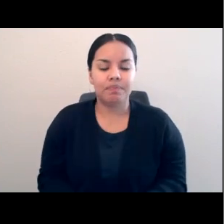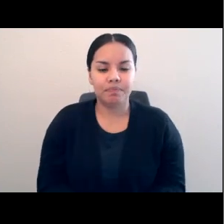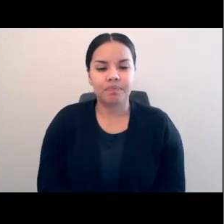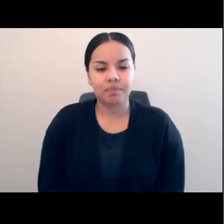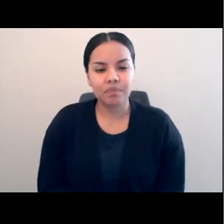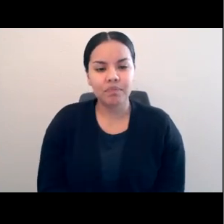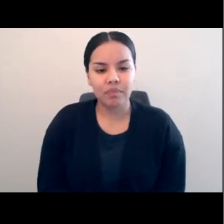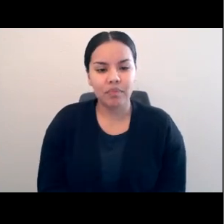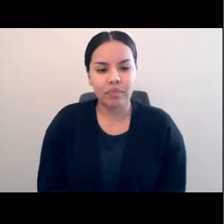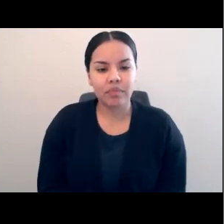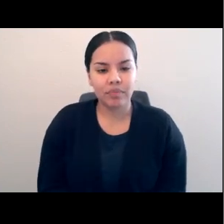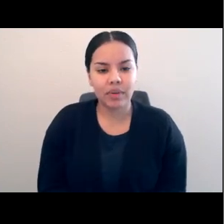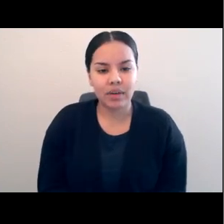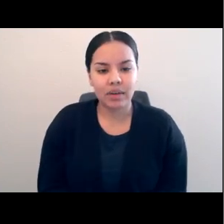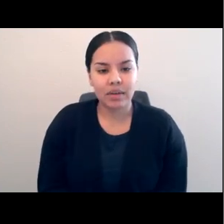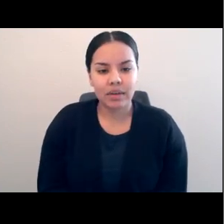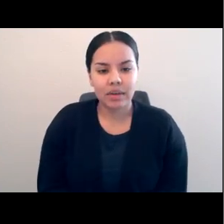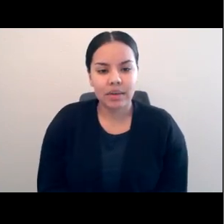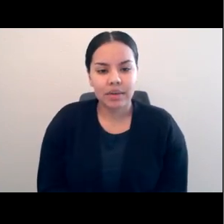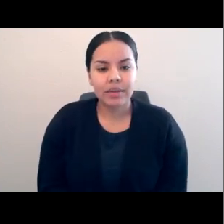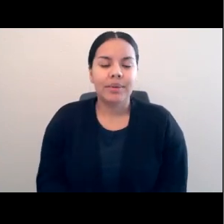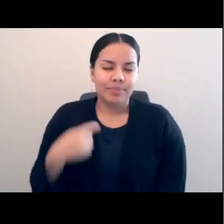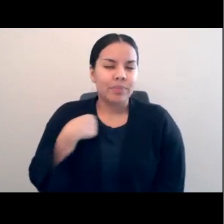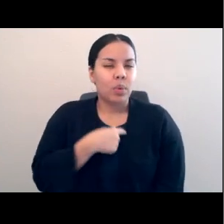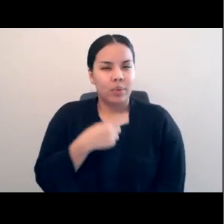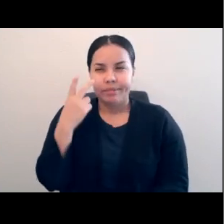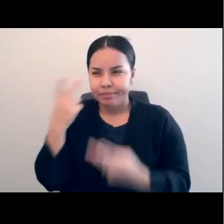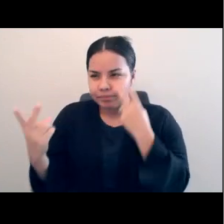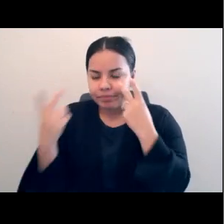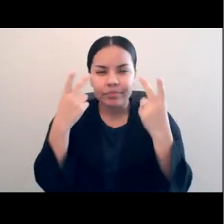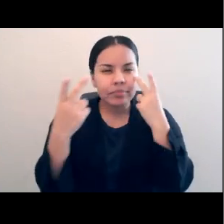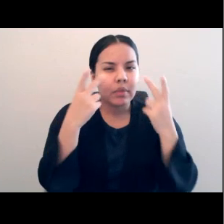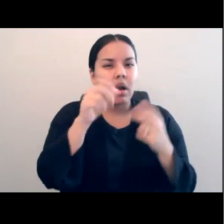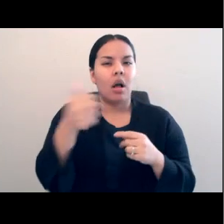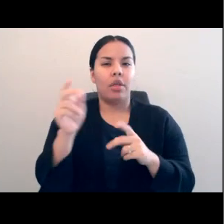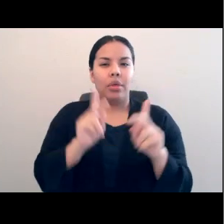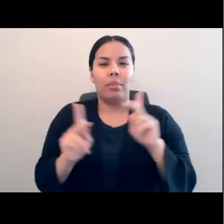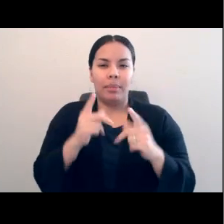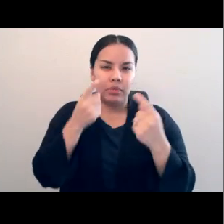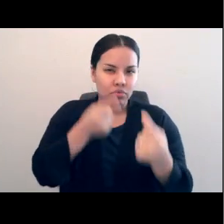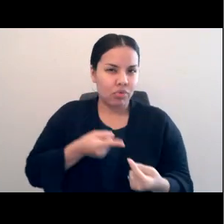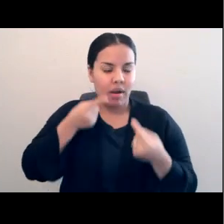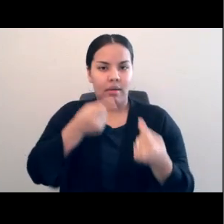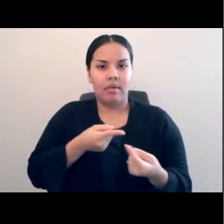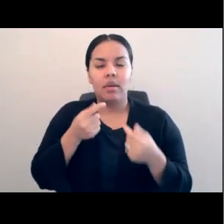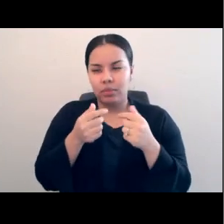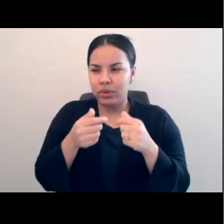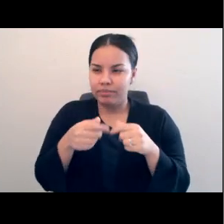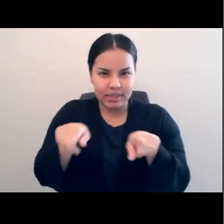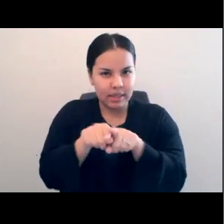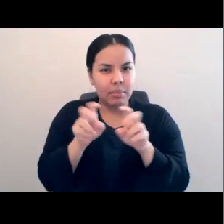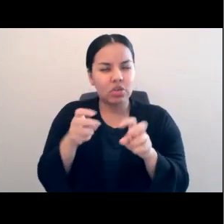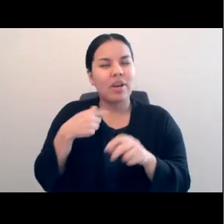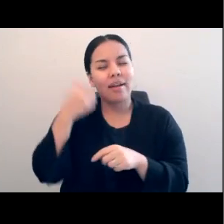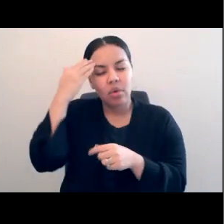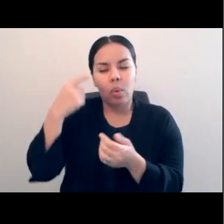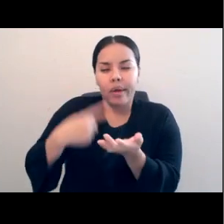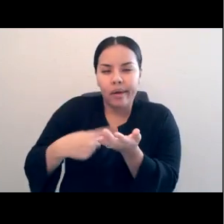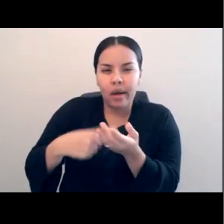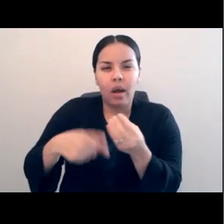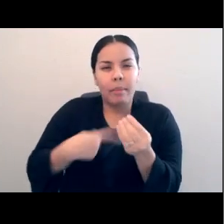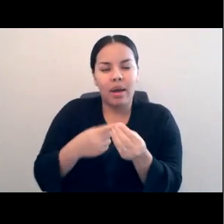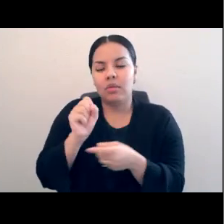And then we see other people struggling with the same things. So I know we've talked about siloing, but